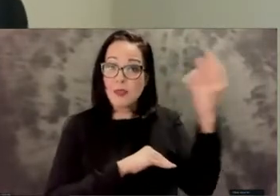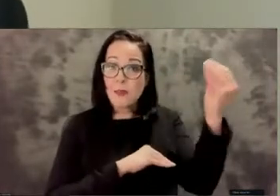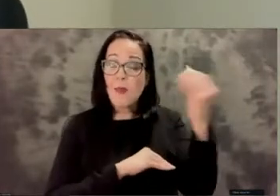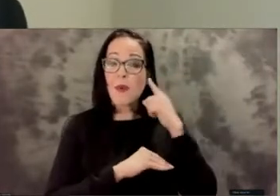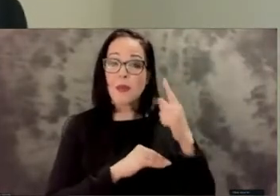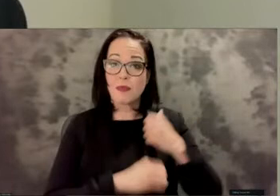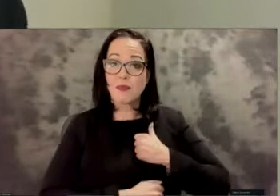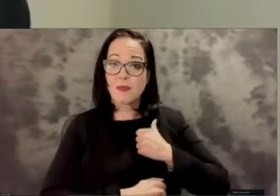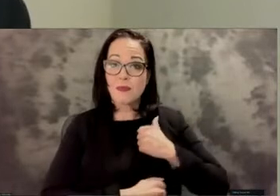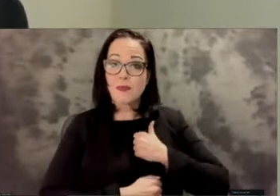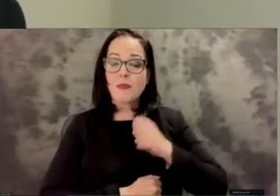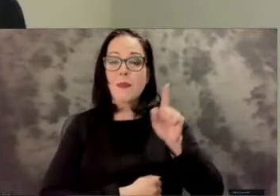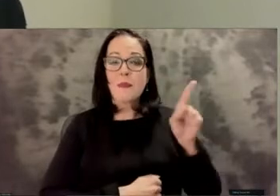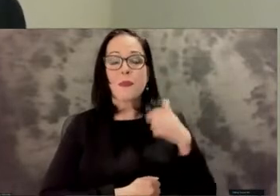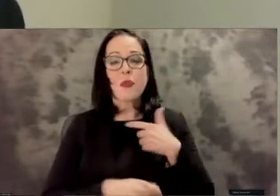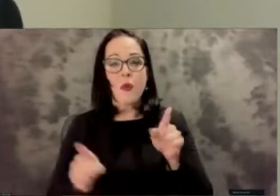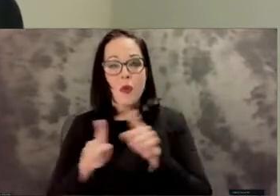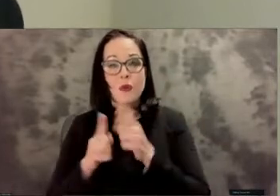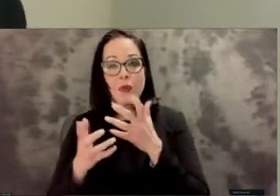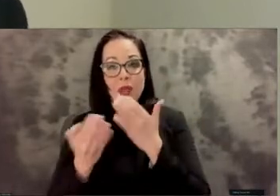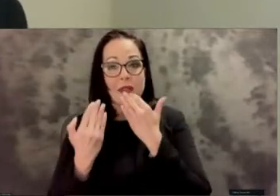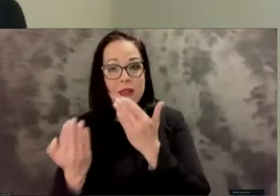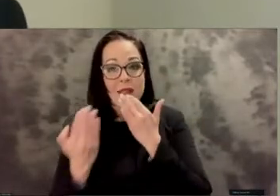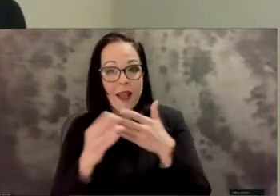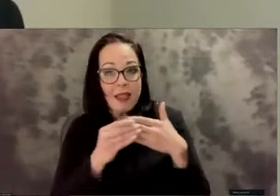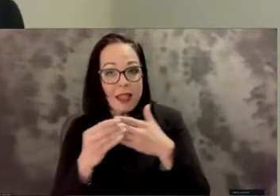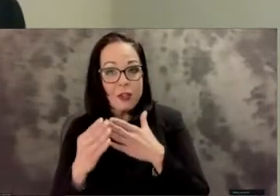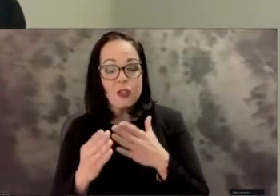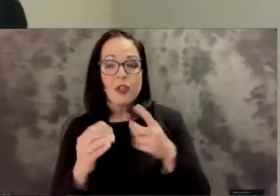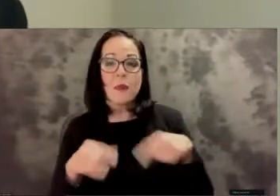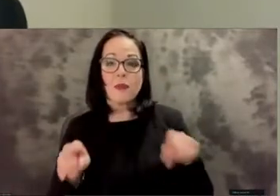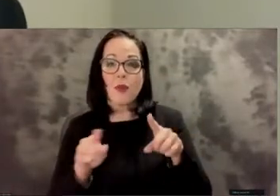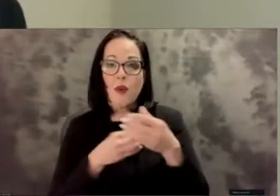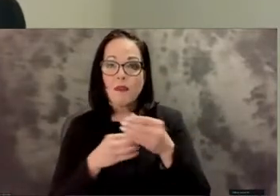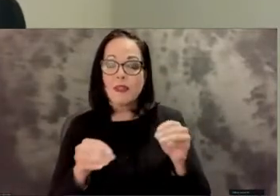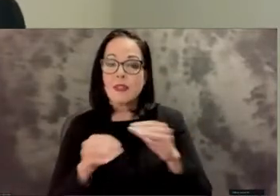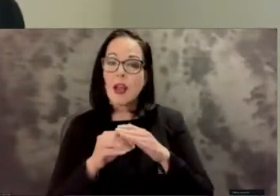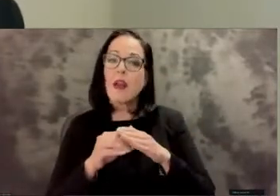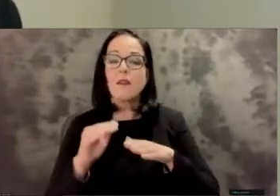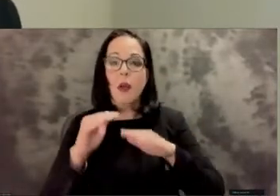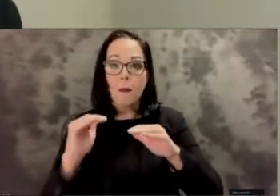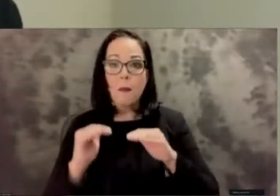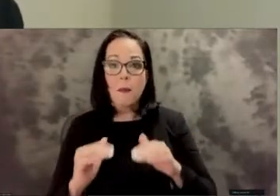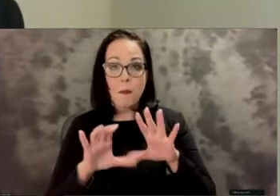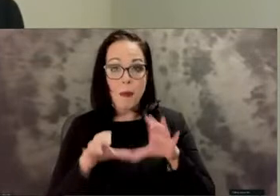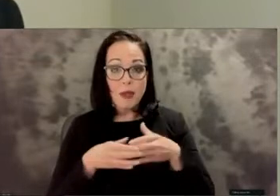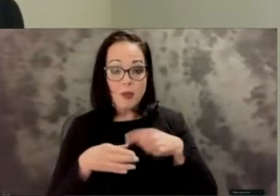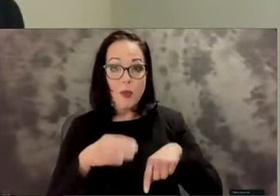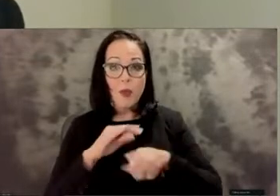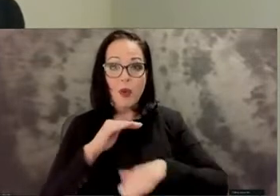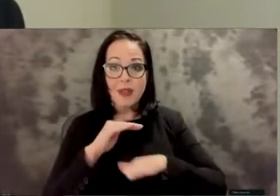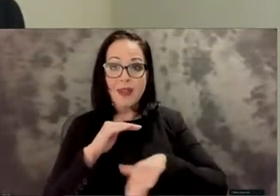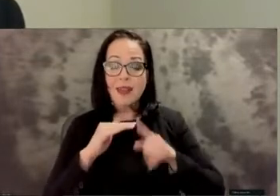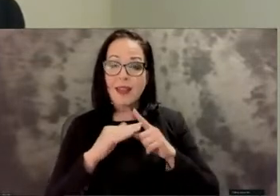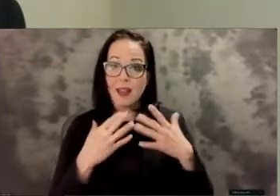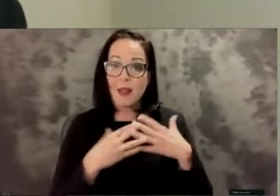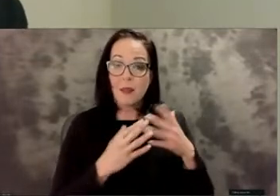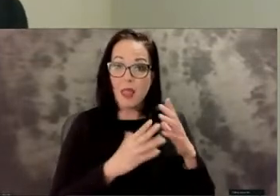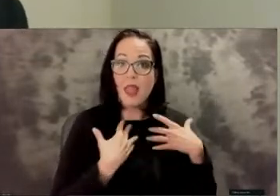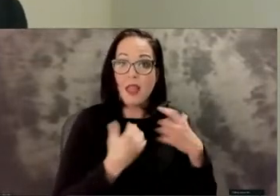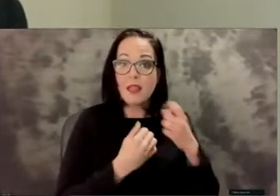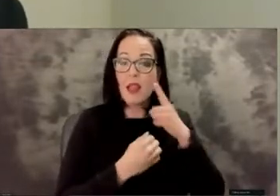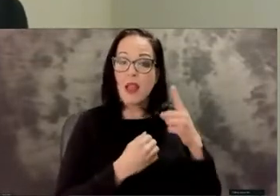Also, I want to thank the leadership in the Office of Minority Health, Rear Admiral Felicia Collins, Captain Danny